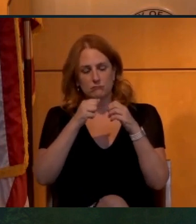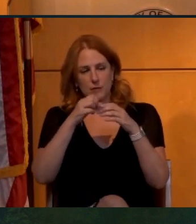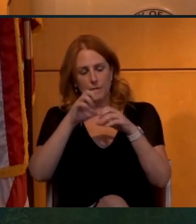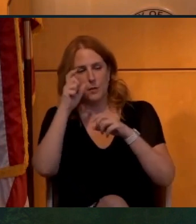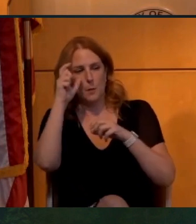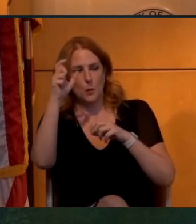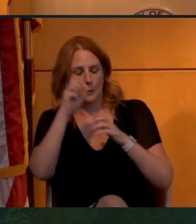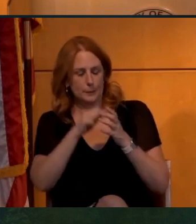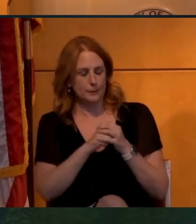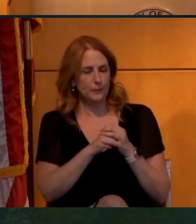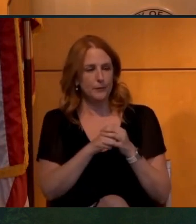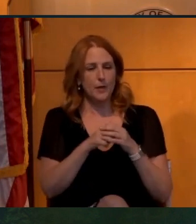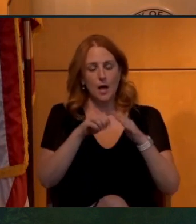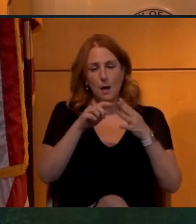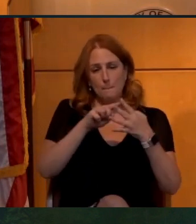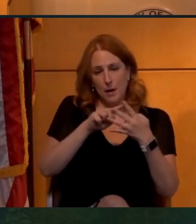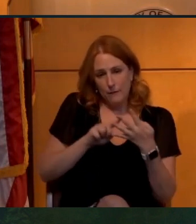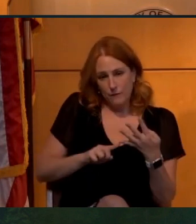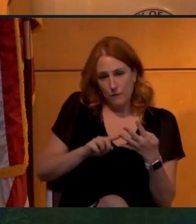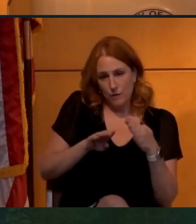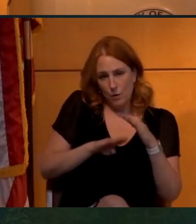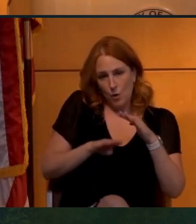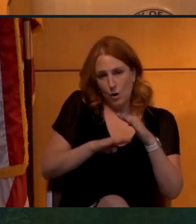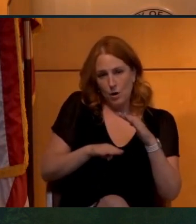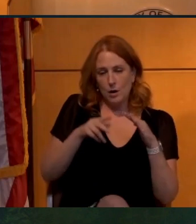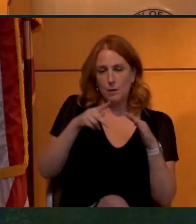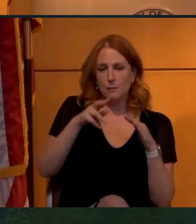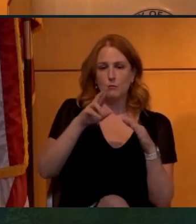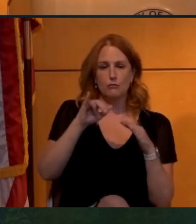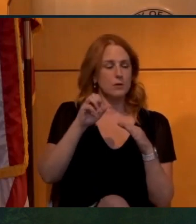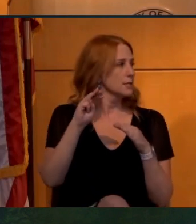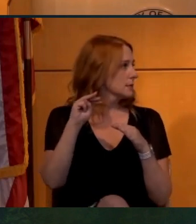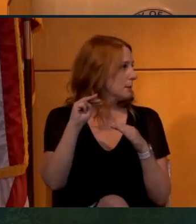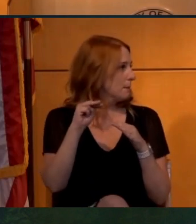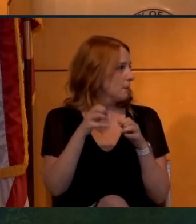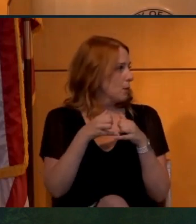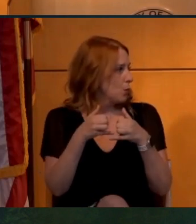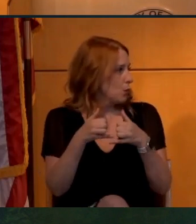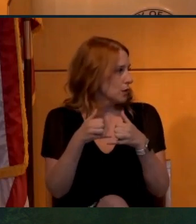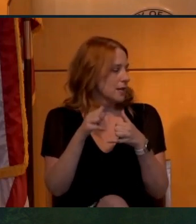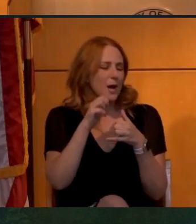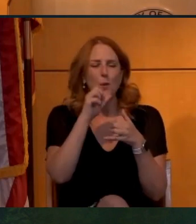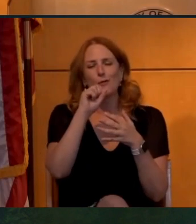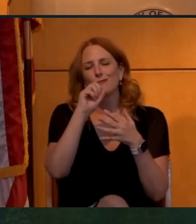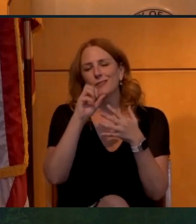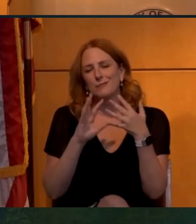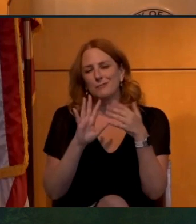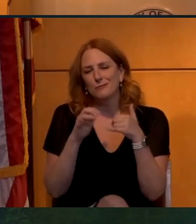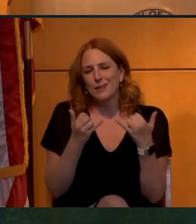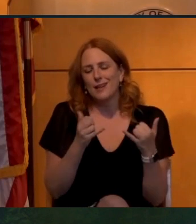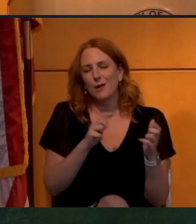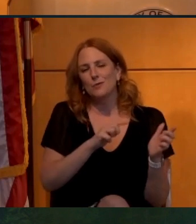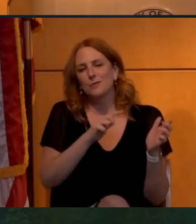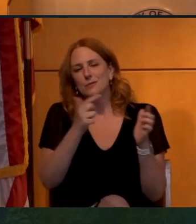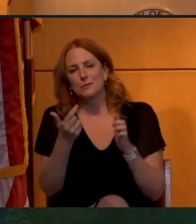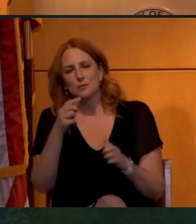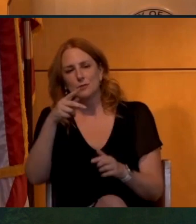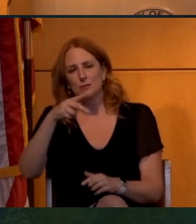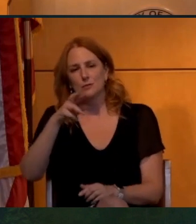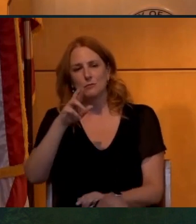the bottom 4 here, you see our Prism Awards. And so instead of reading through them now, I will switch to my Prism slide and talk about